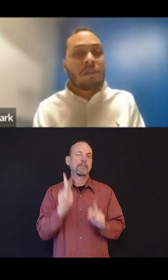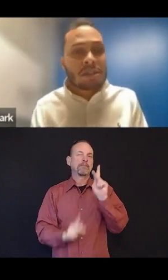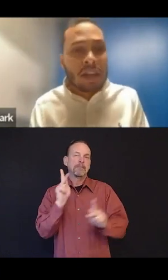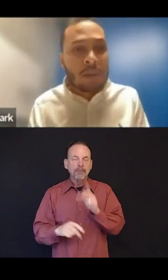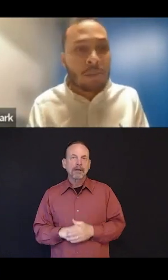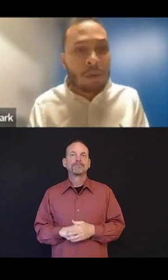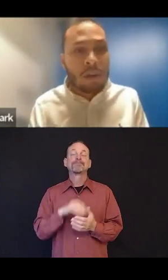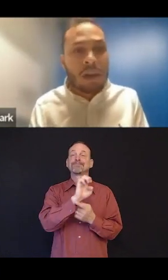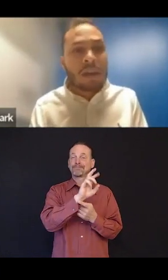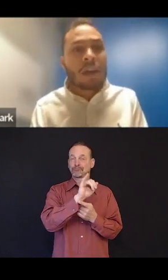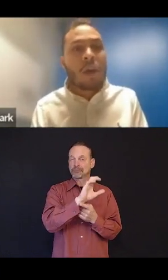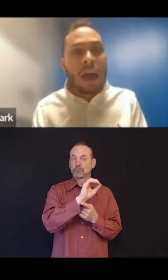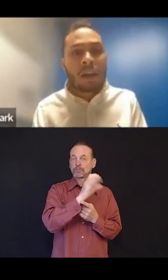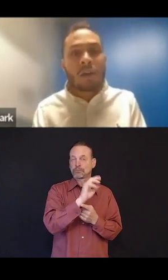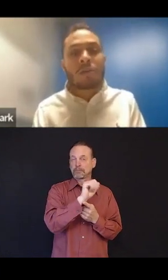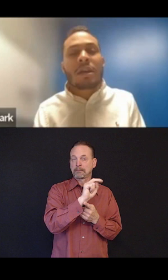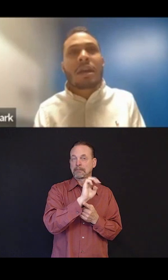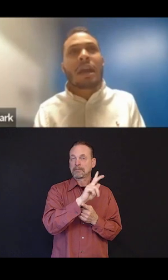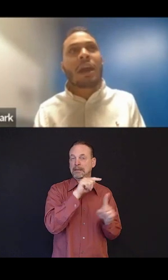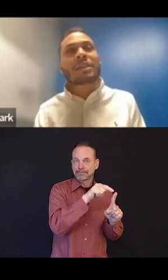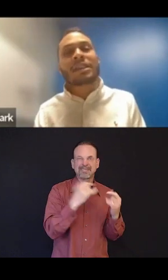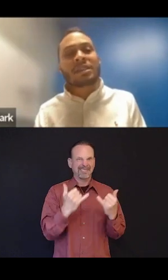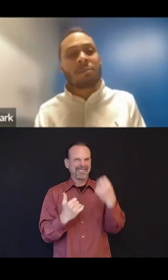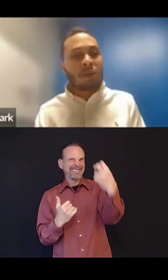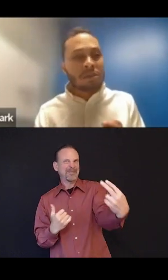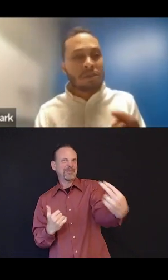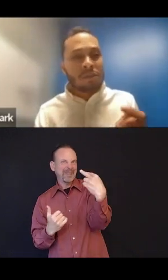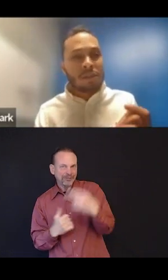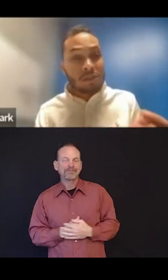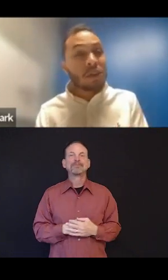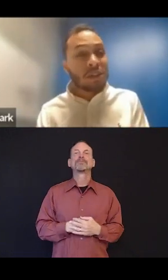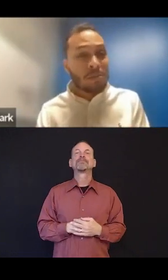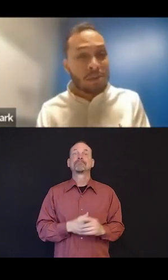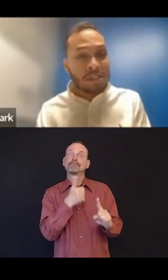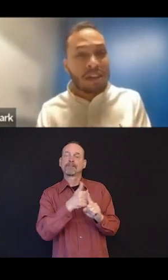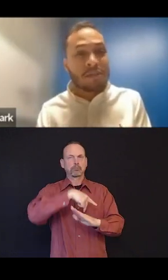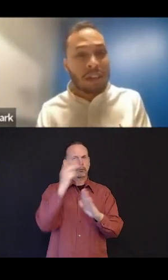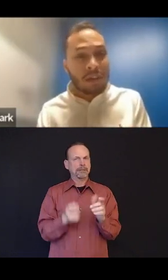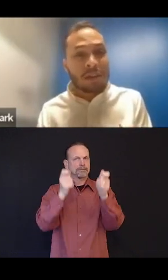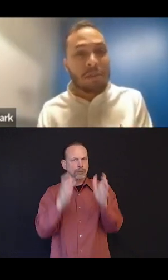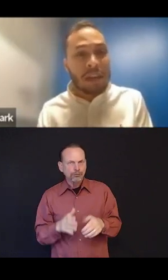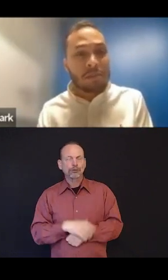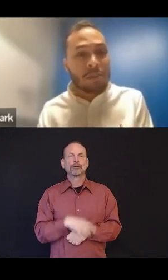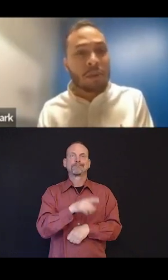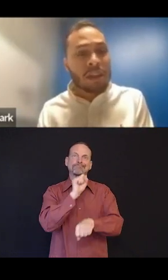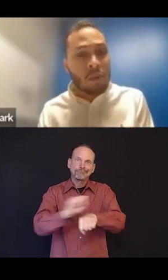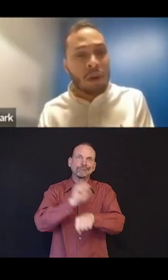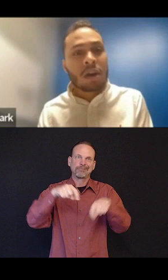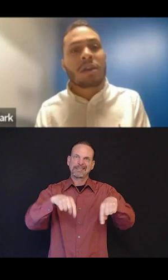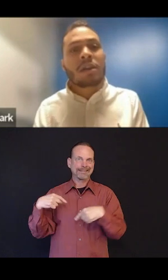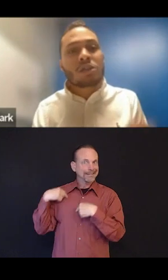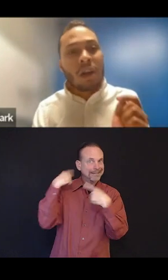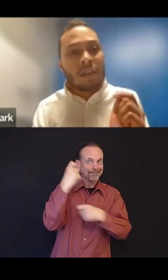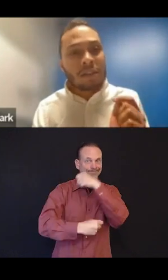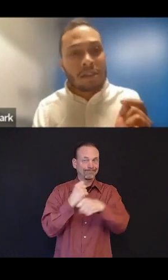started the first ABLE program in Ohio. And Eric took the approach then of literally meeting people where they